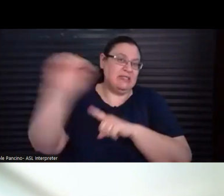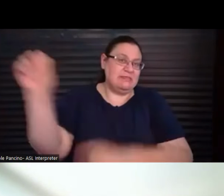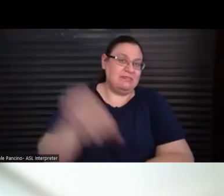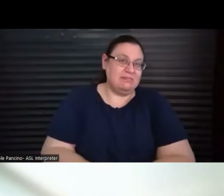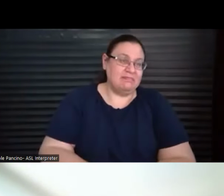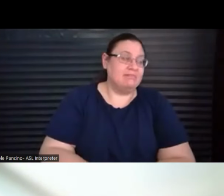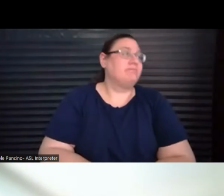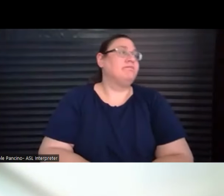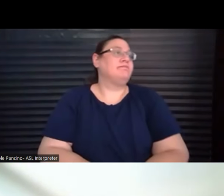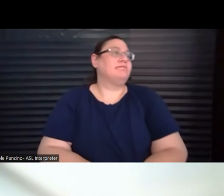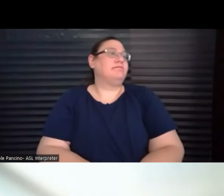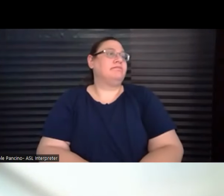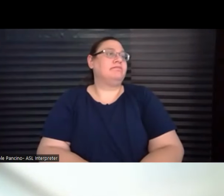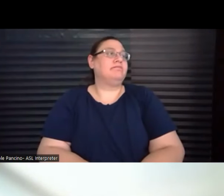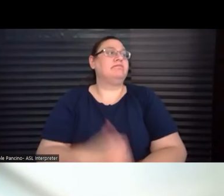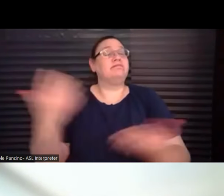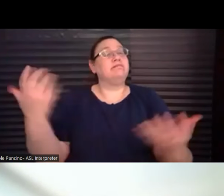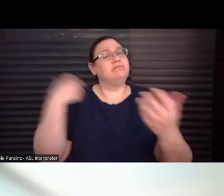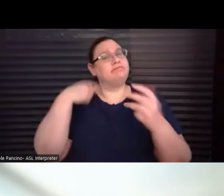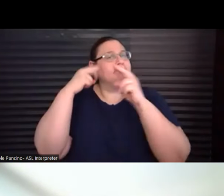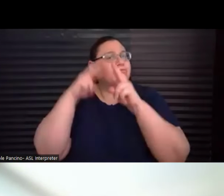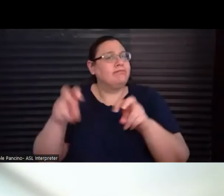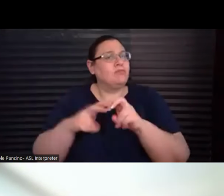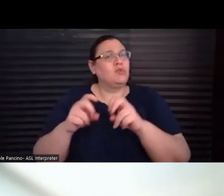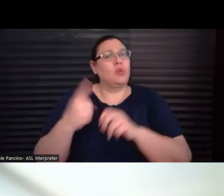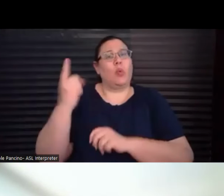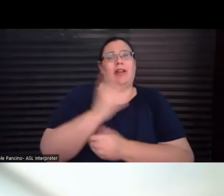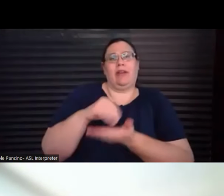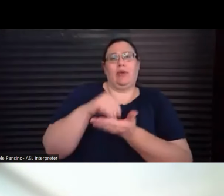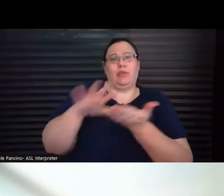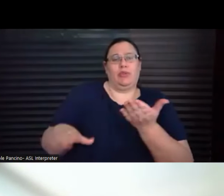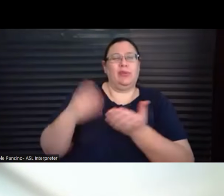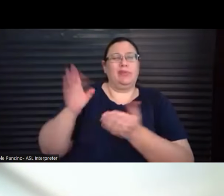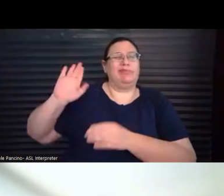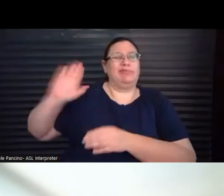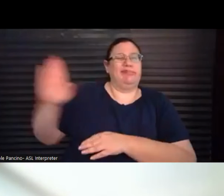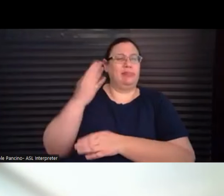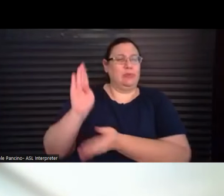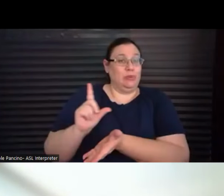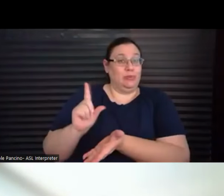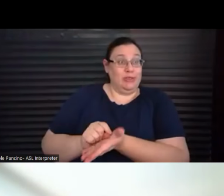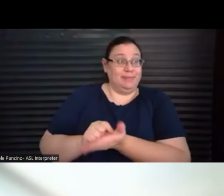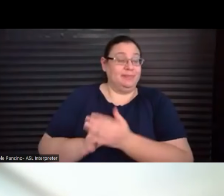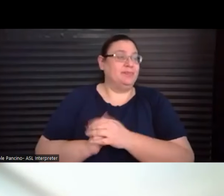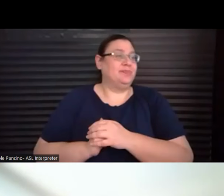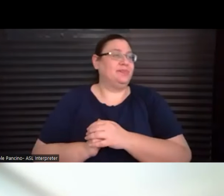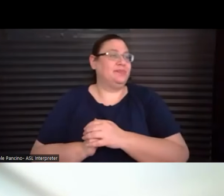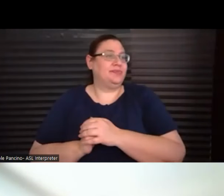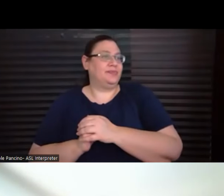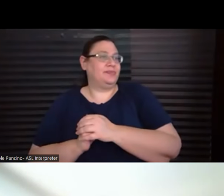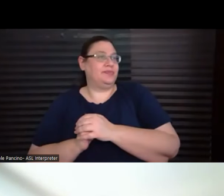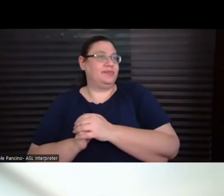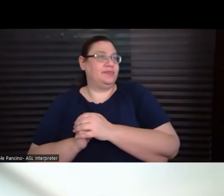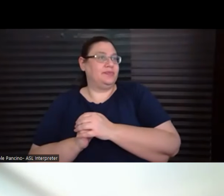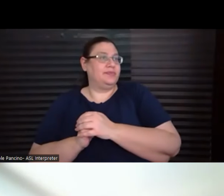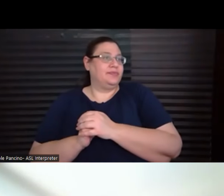Now we're going to take a look into one of our students' blueprints. Next slide.